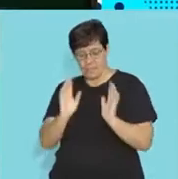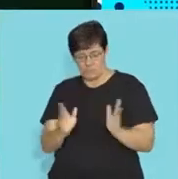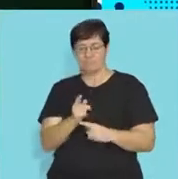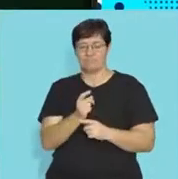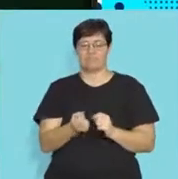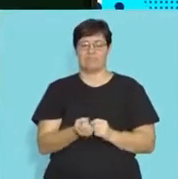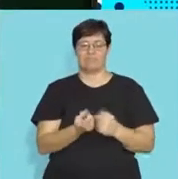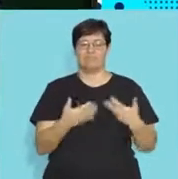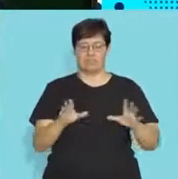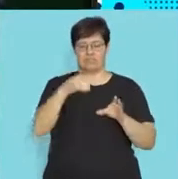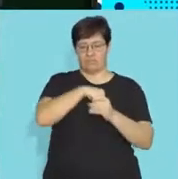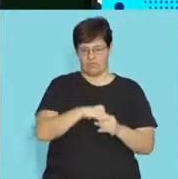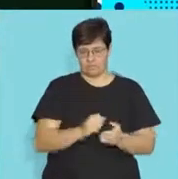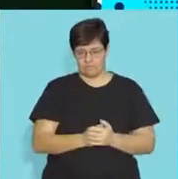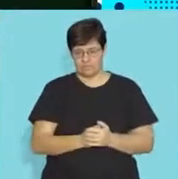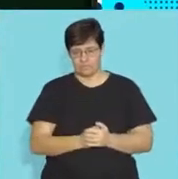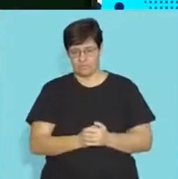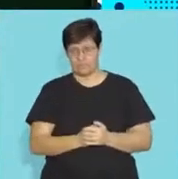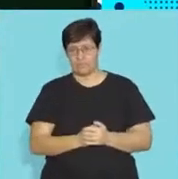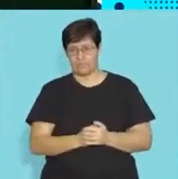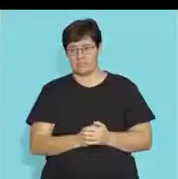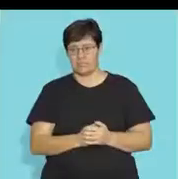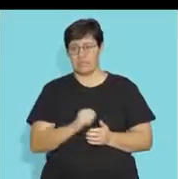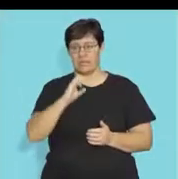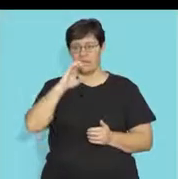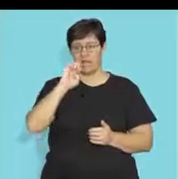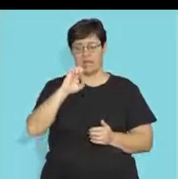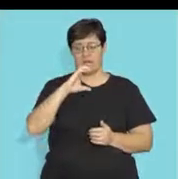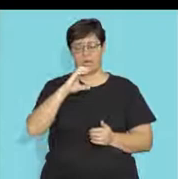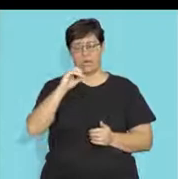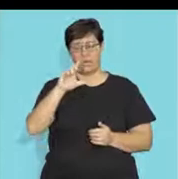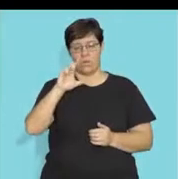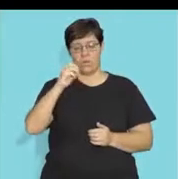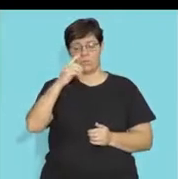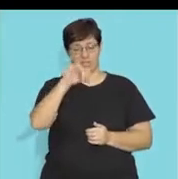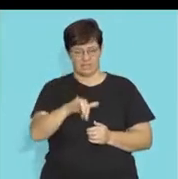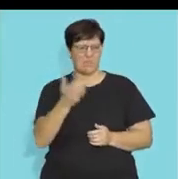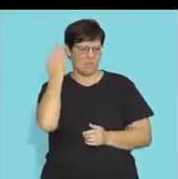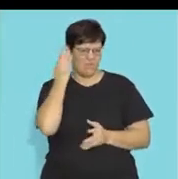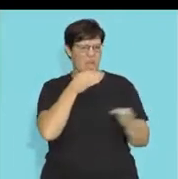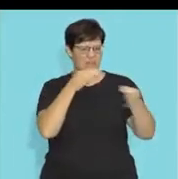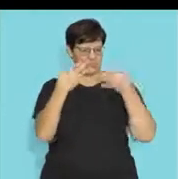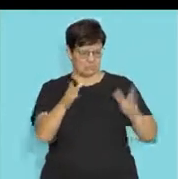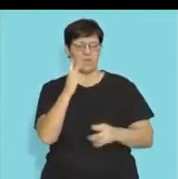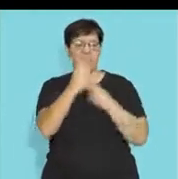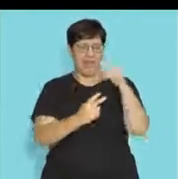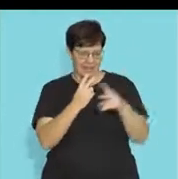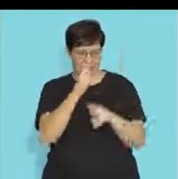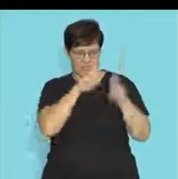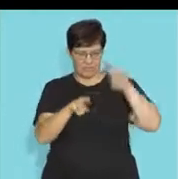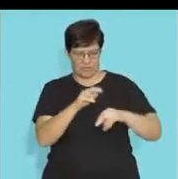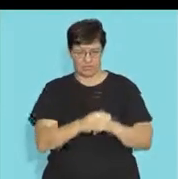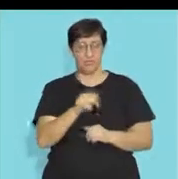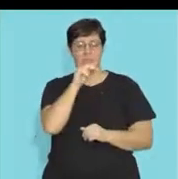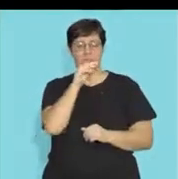understanding once you're finished. So let's look at these terms. So we've mentioned the term ecology in the past, but it's important that we review